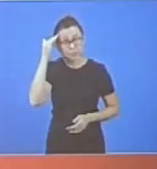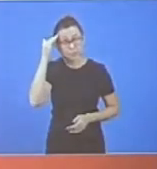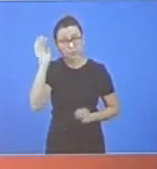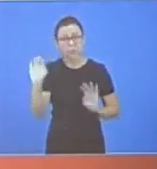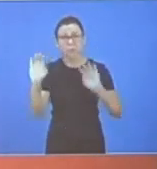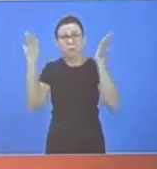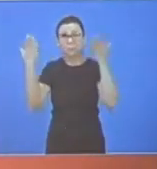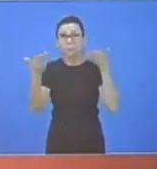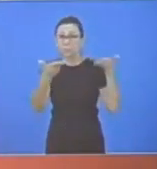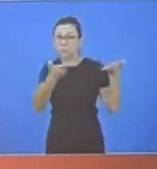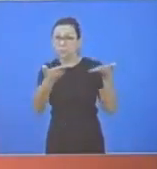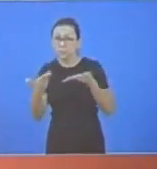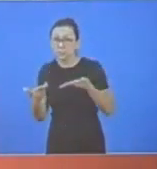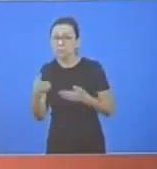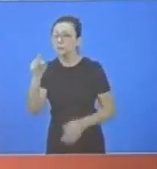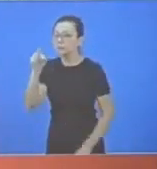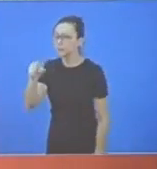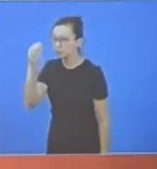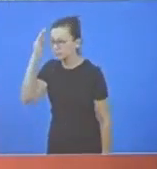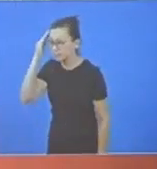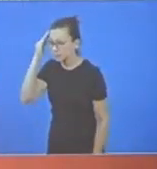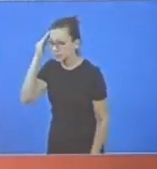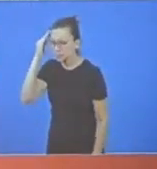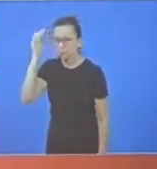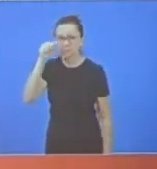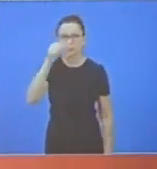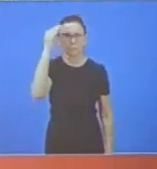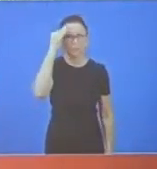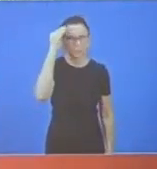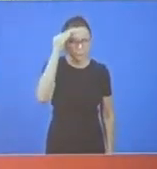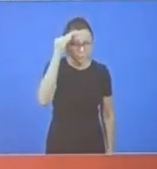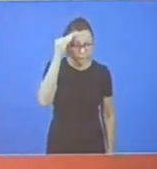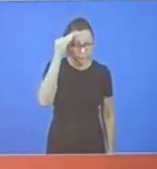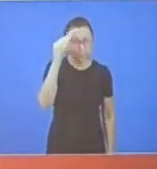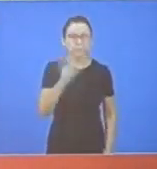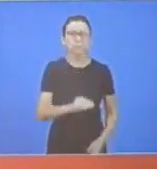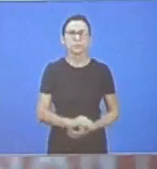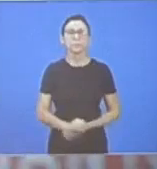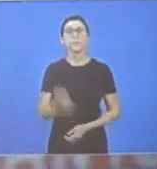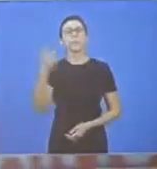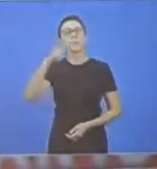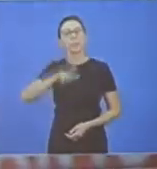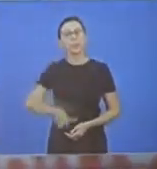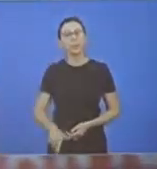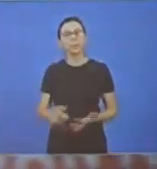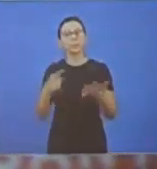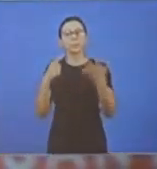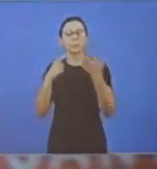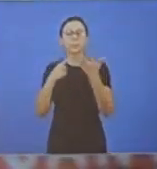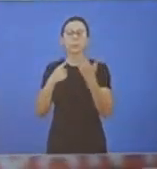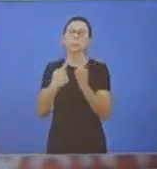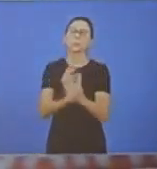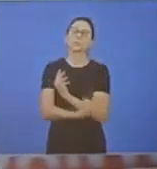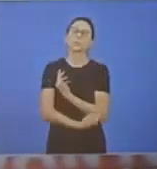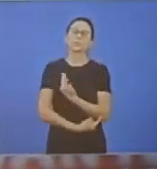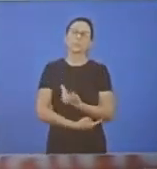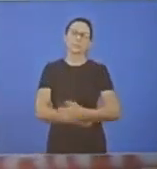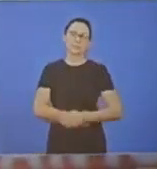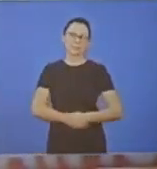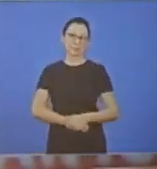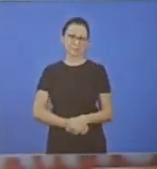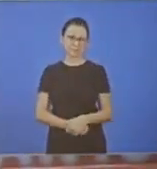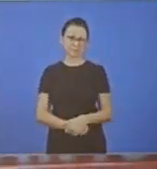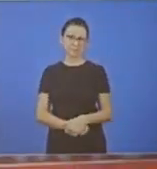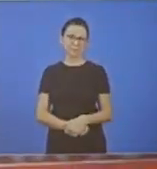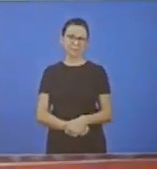Do you understand? Is that clear? I'm insisting. So then he repeats. So how many times? How